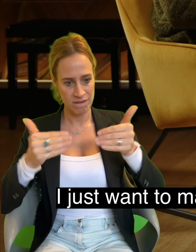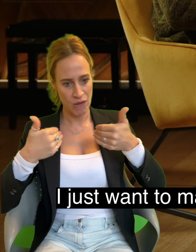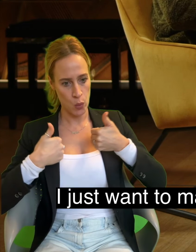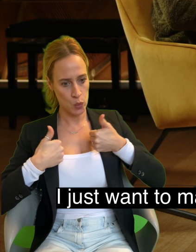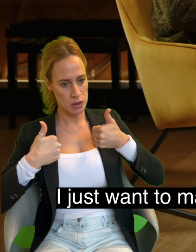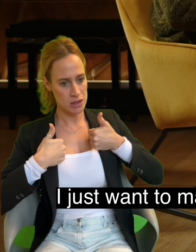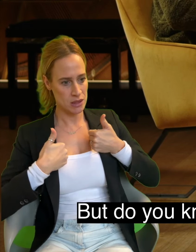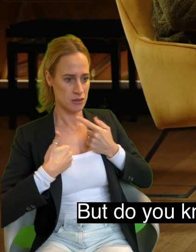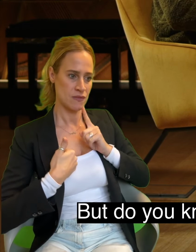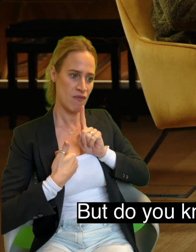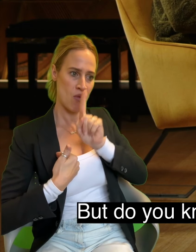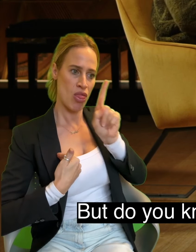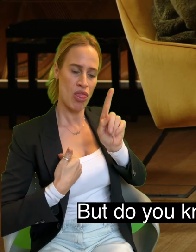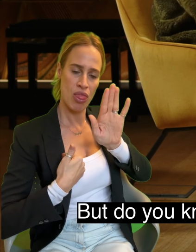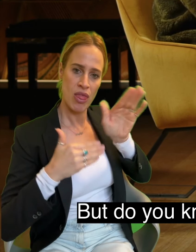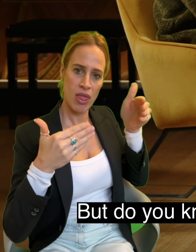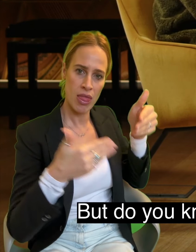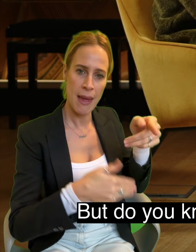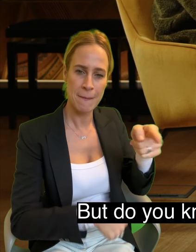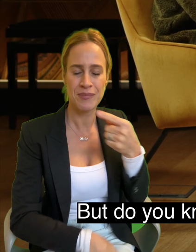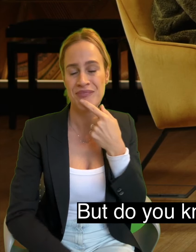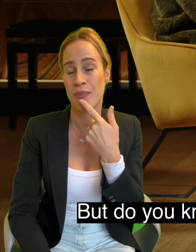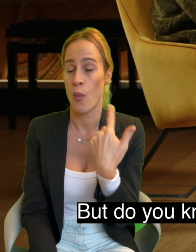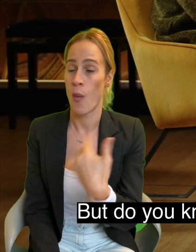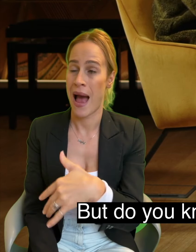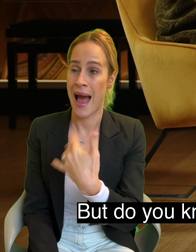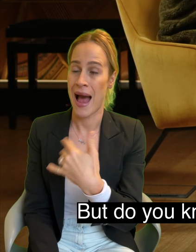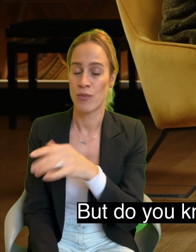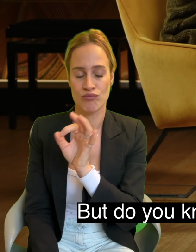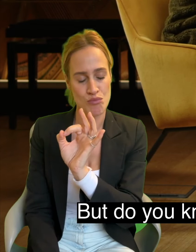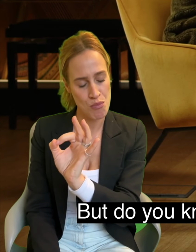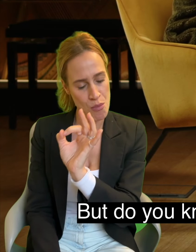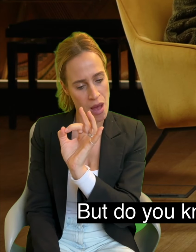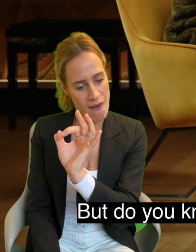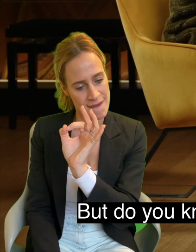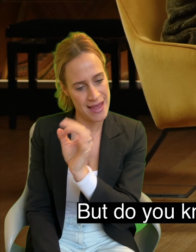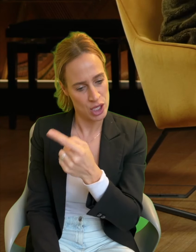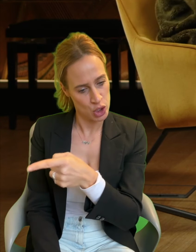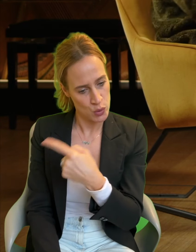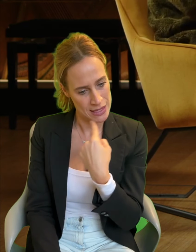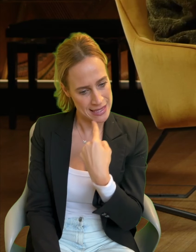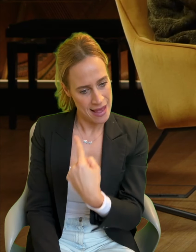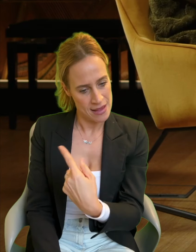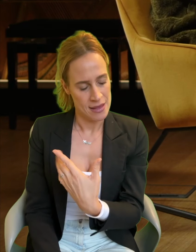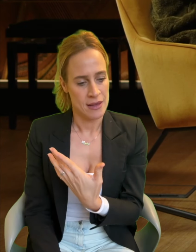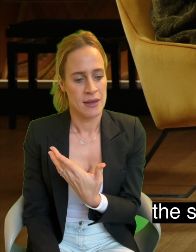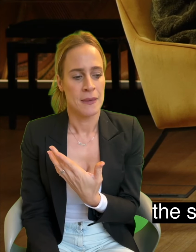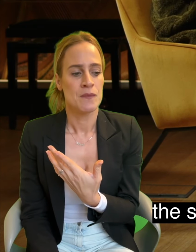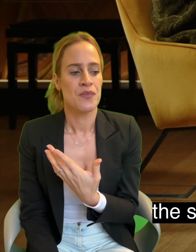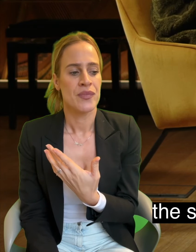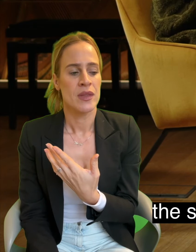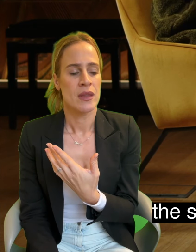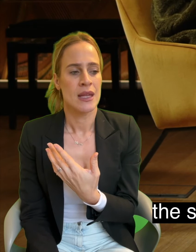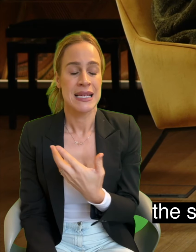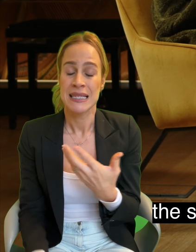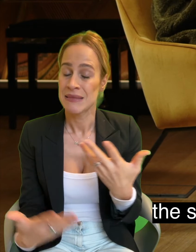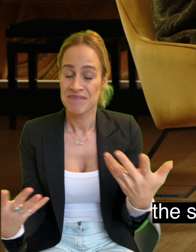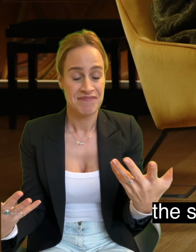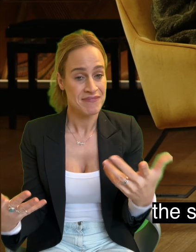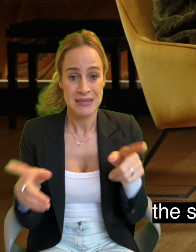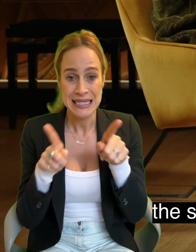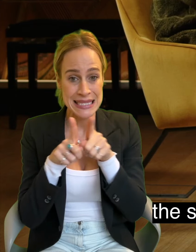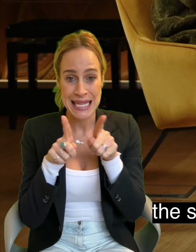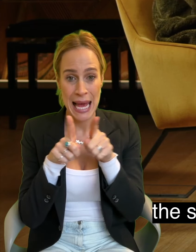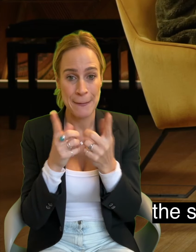this guy, if that makes sense. But do you know what you've just said there? And I think you've nailed it in terms of the